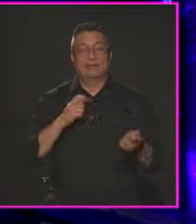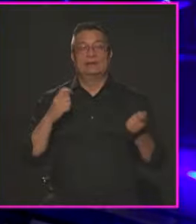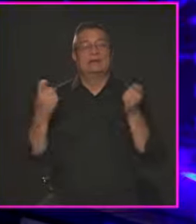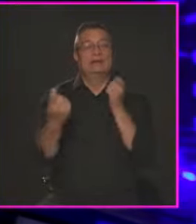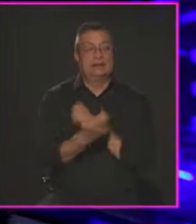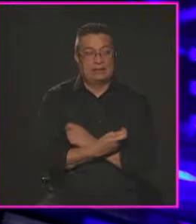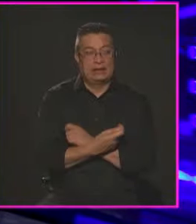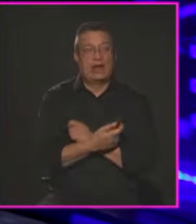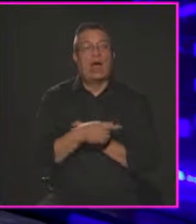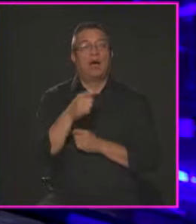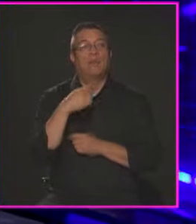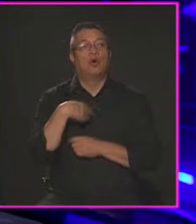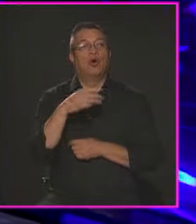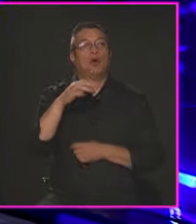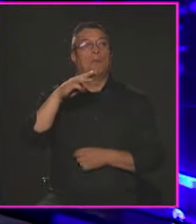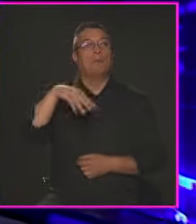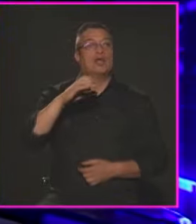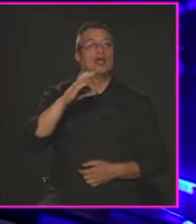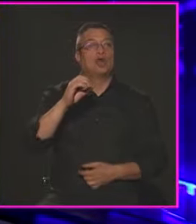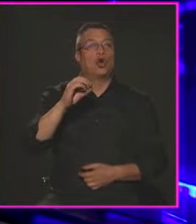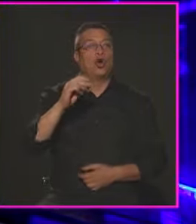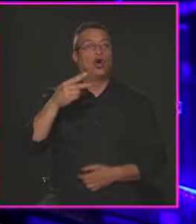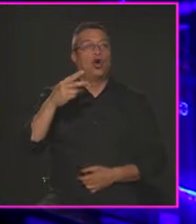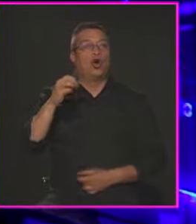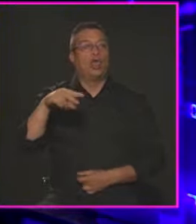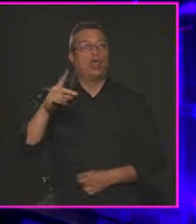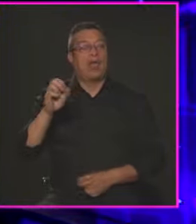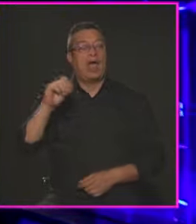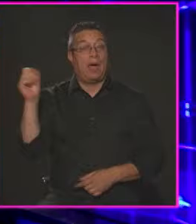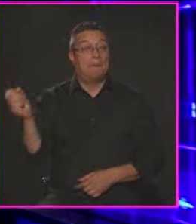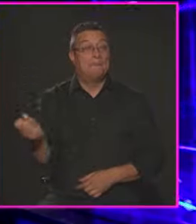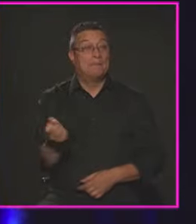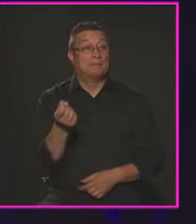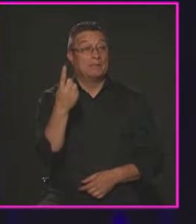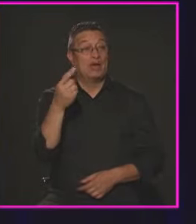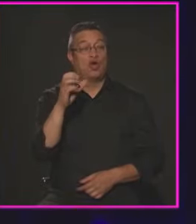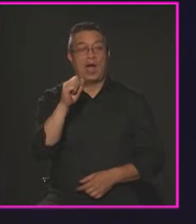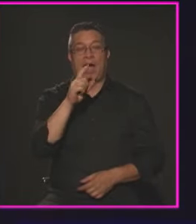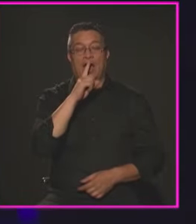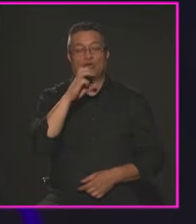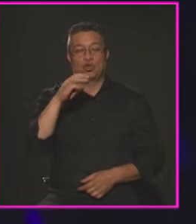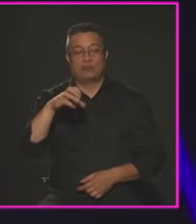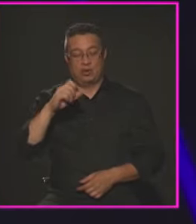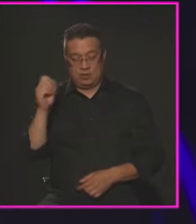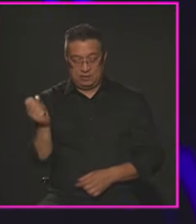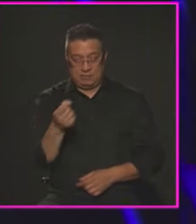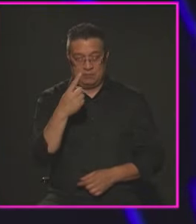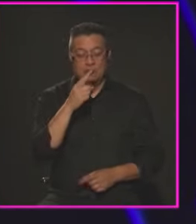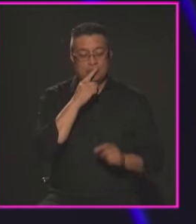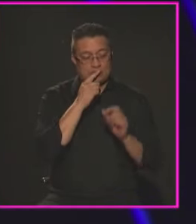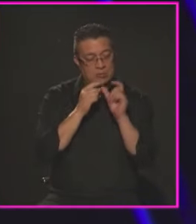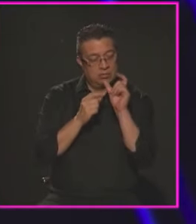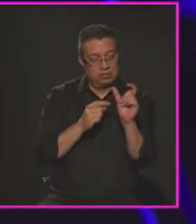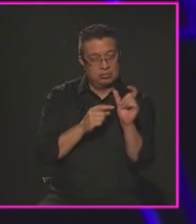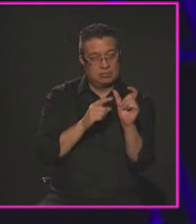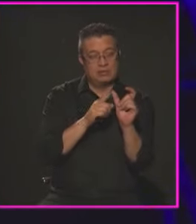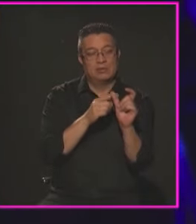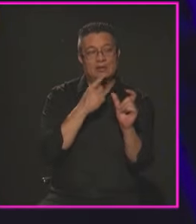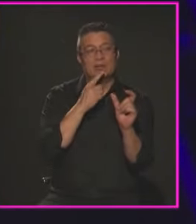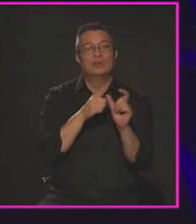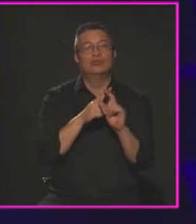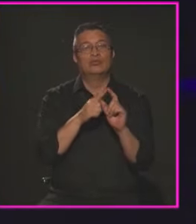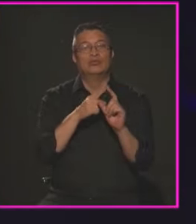the first coherent source produced by atoms. It was called, the acronym was microwave amplification by stimulated emission of